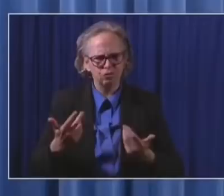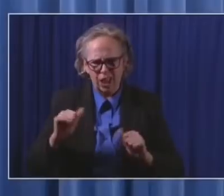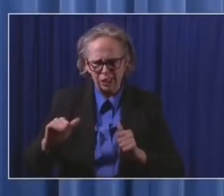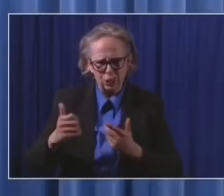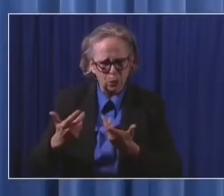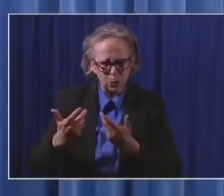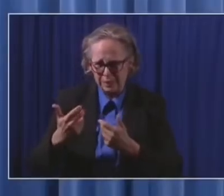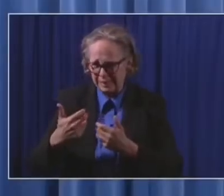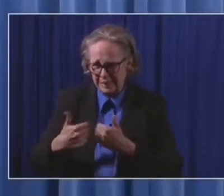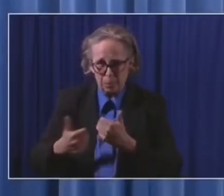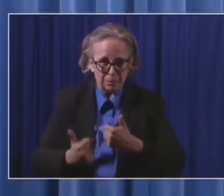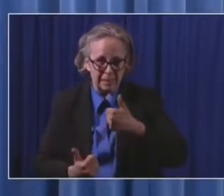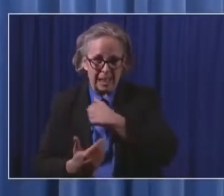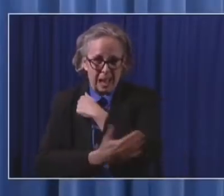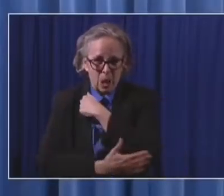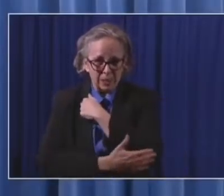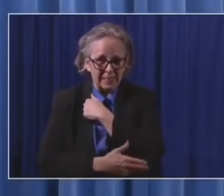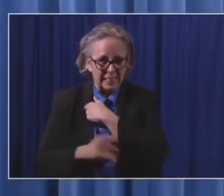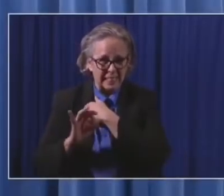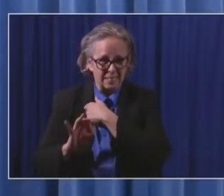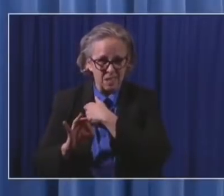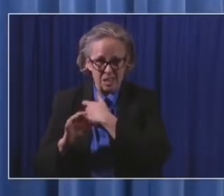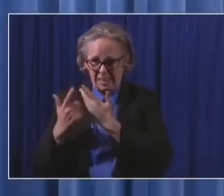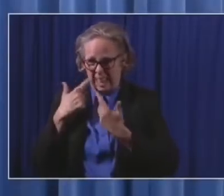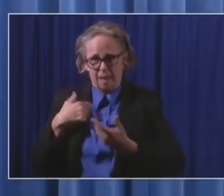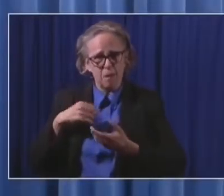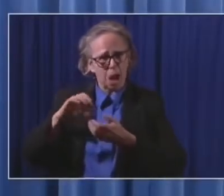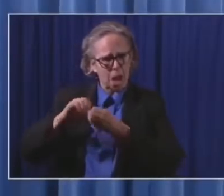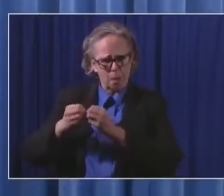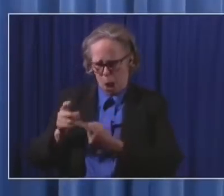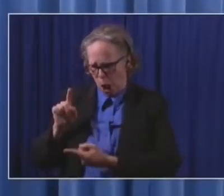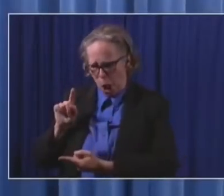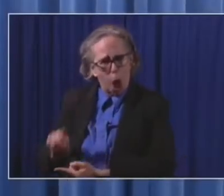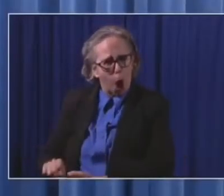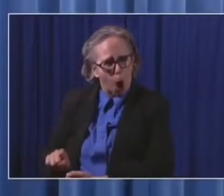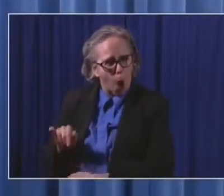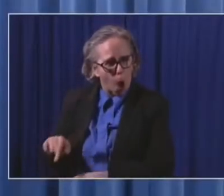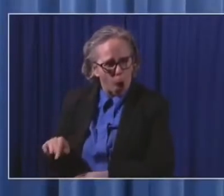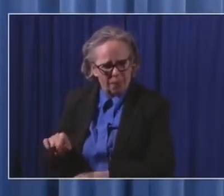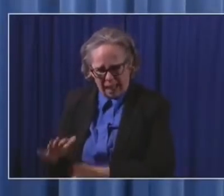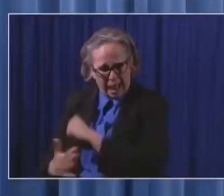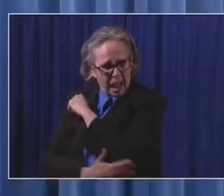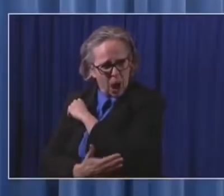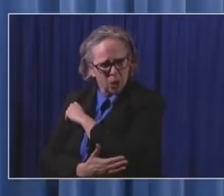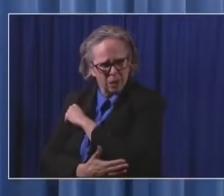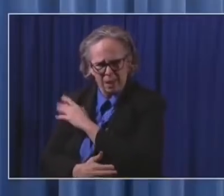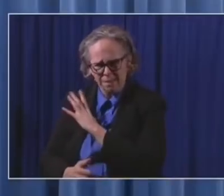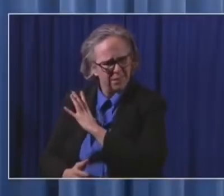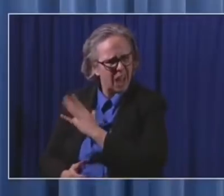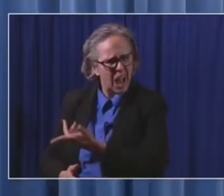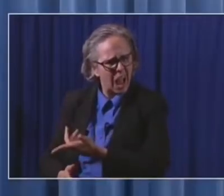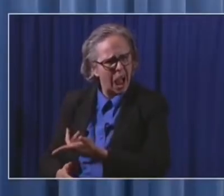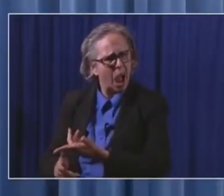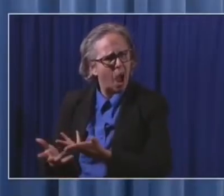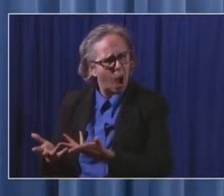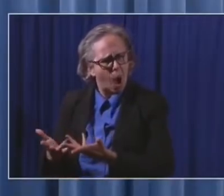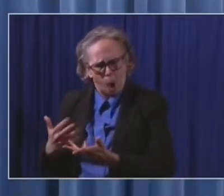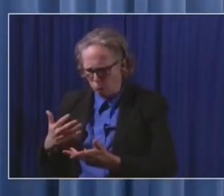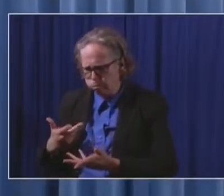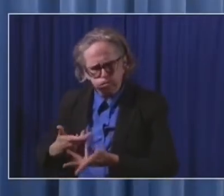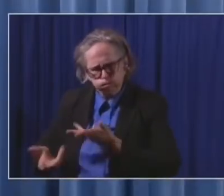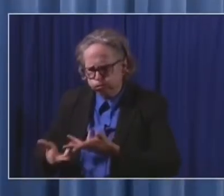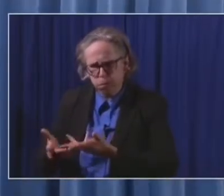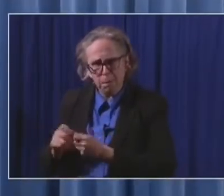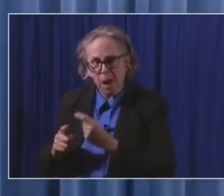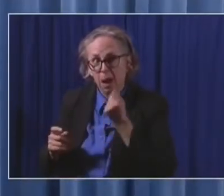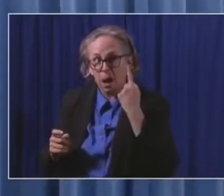approach these by county, just as it makes sense to try to distinguish between counties. When we have counties that are in a very,